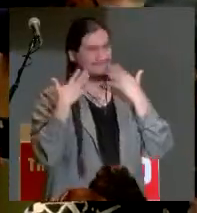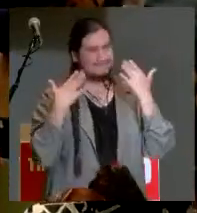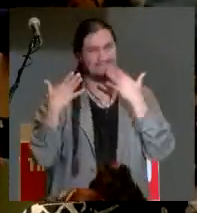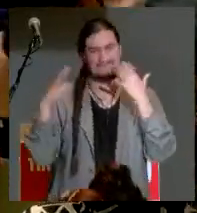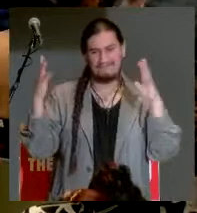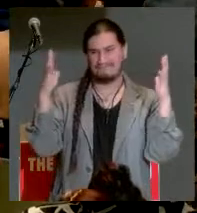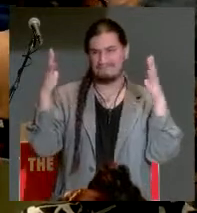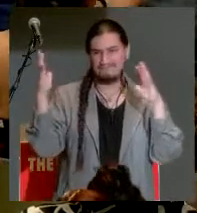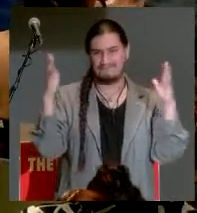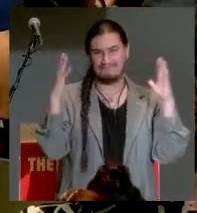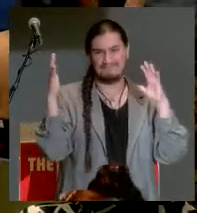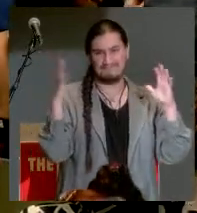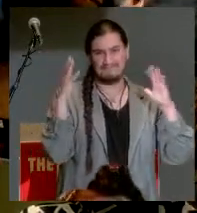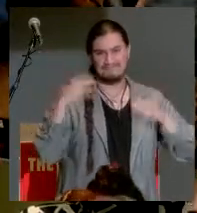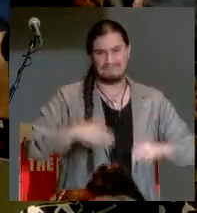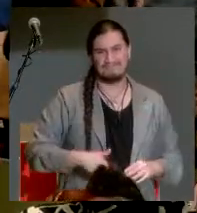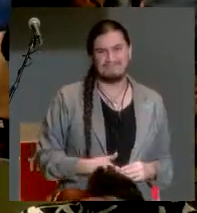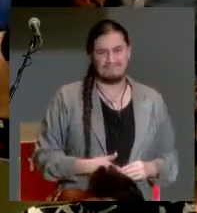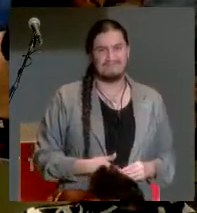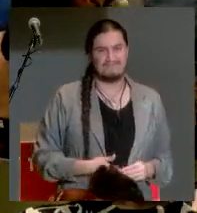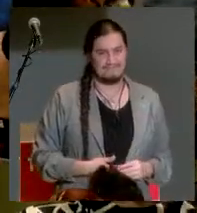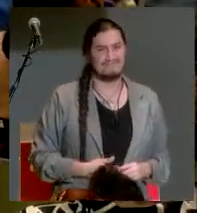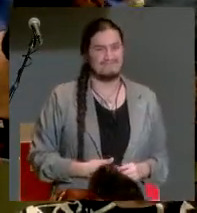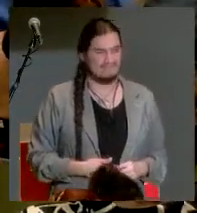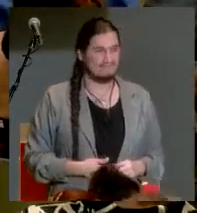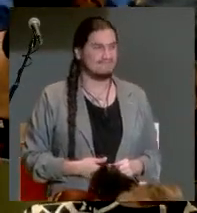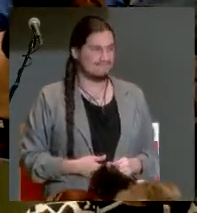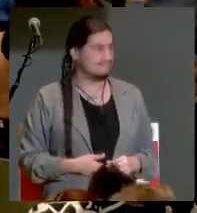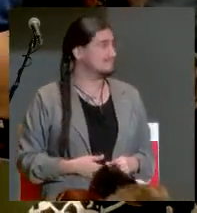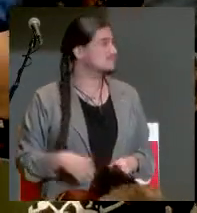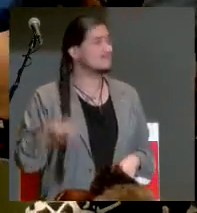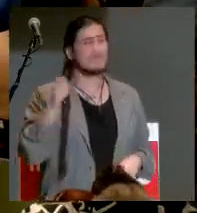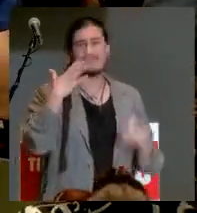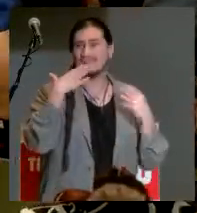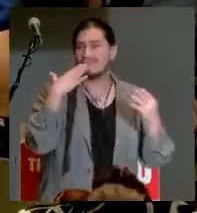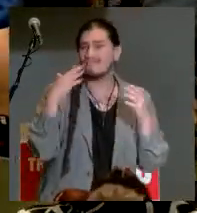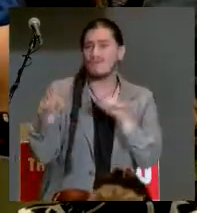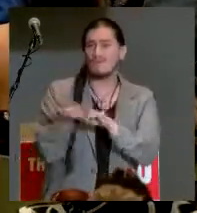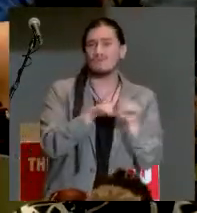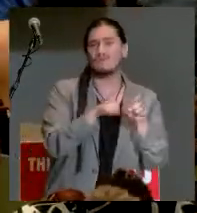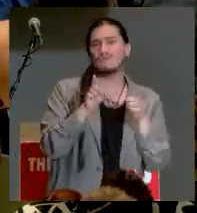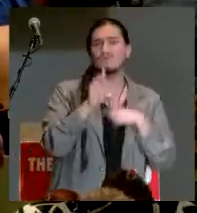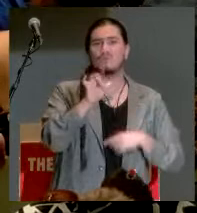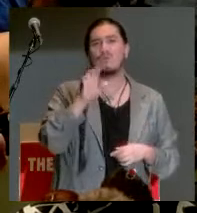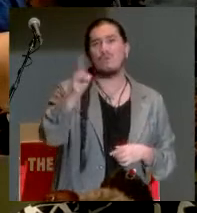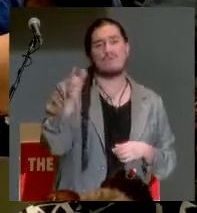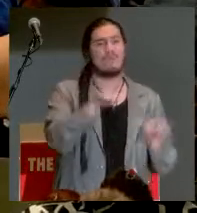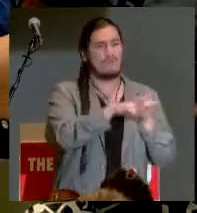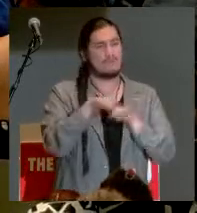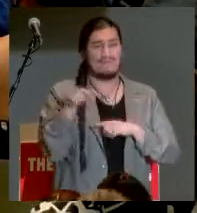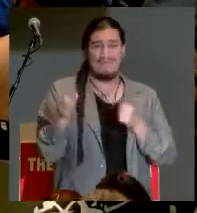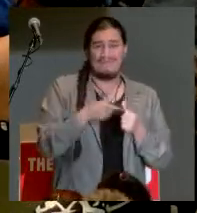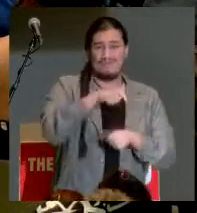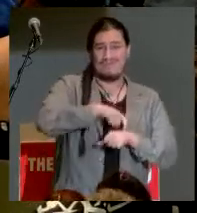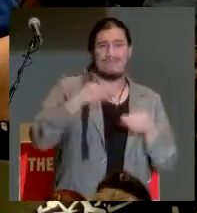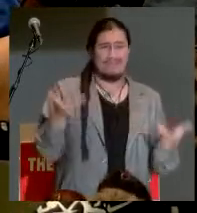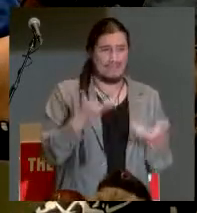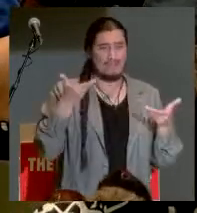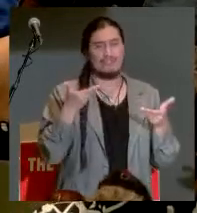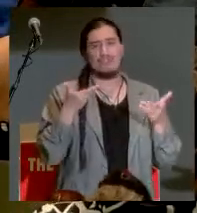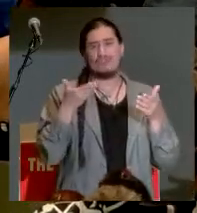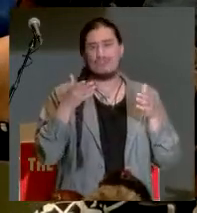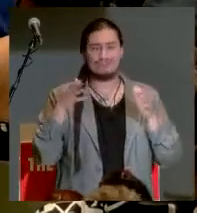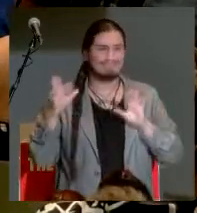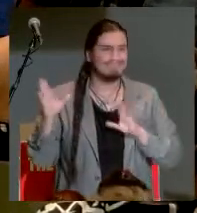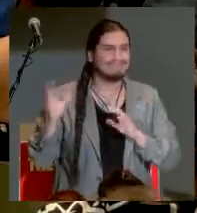Thank you. I'm so incredibly grateful. And so I want to say thank you to the Broad as well. This is my first time curating an experience,